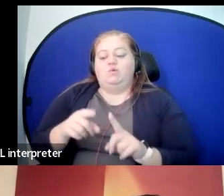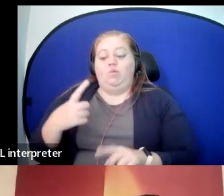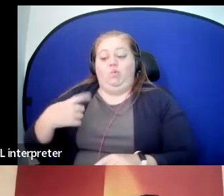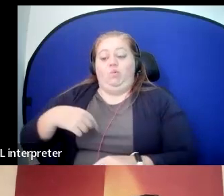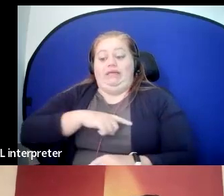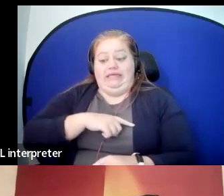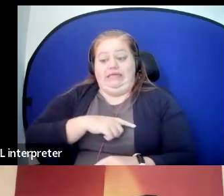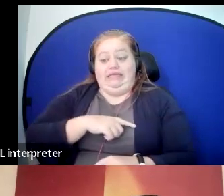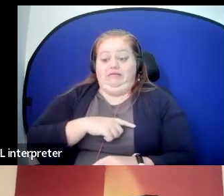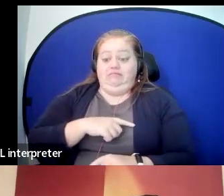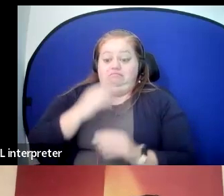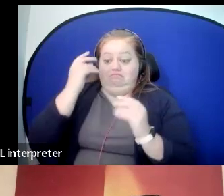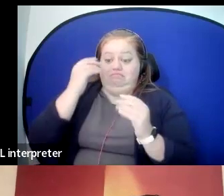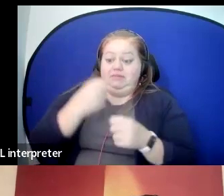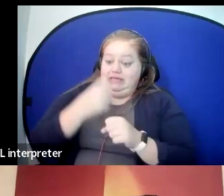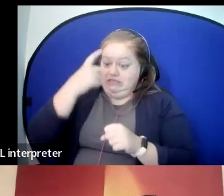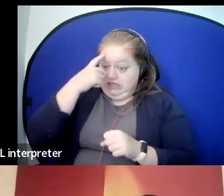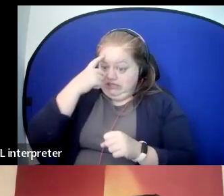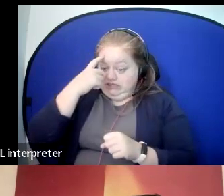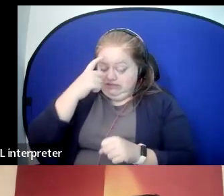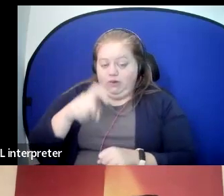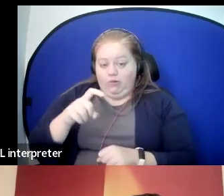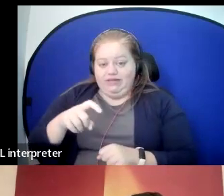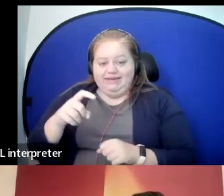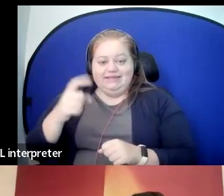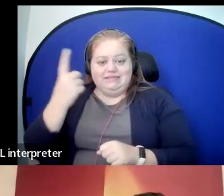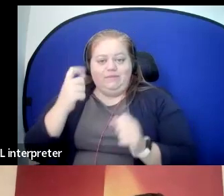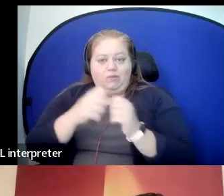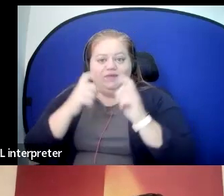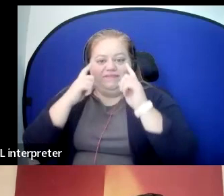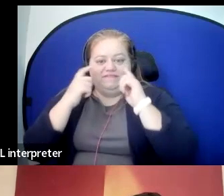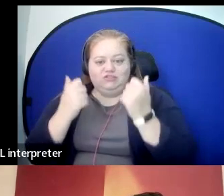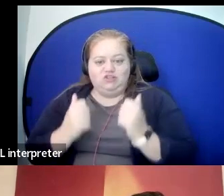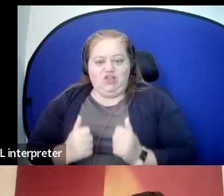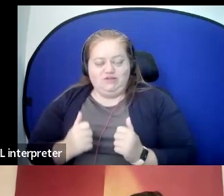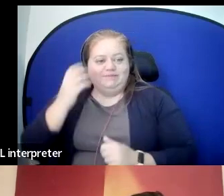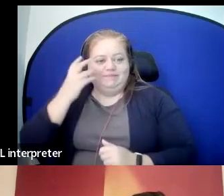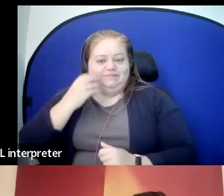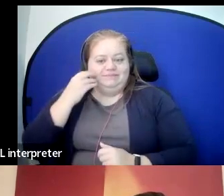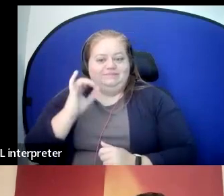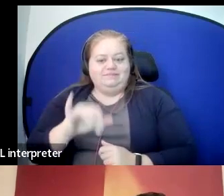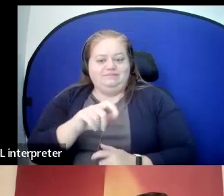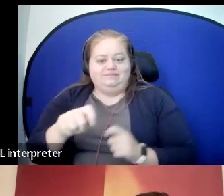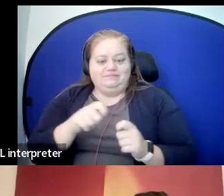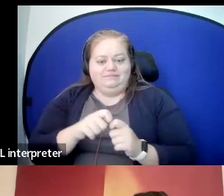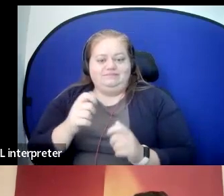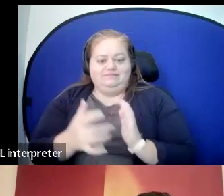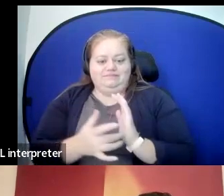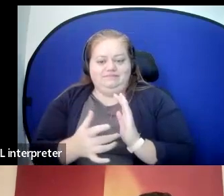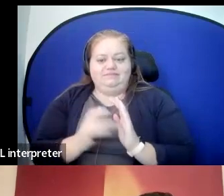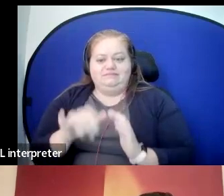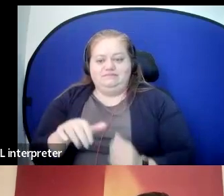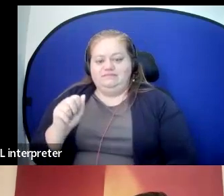but we need a visually impaired to experience it, and that's what